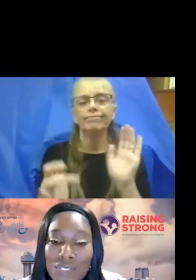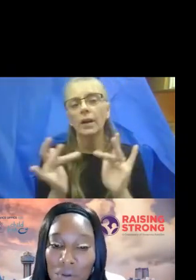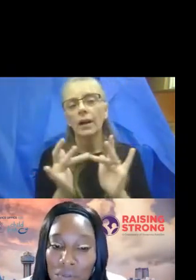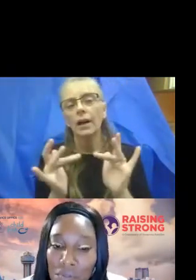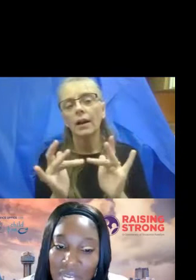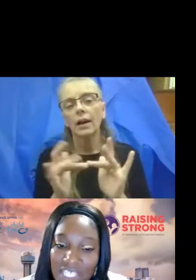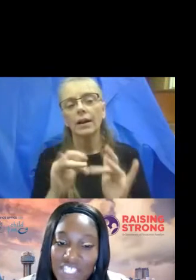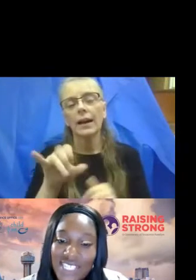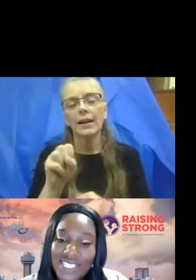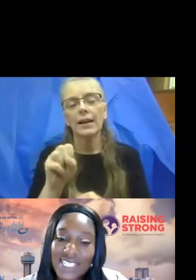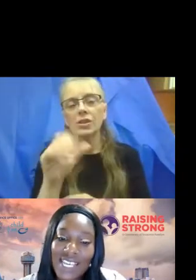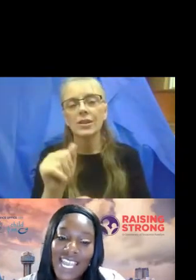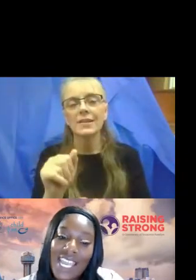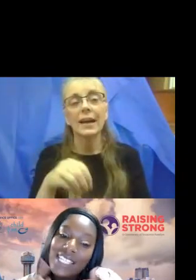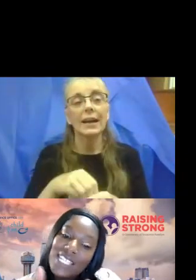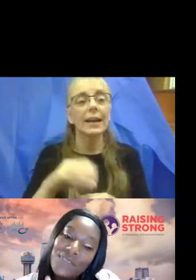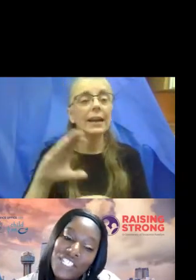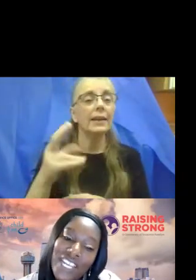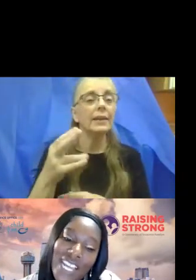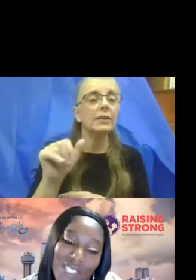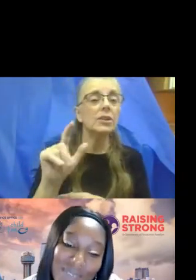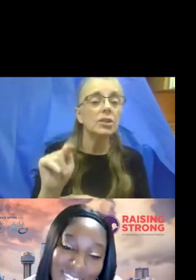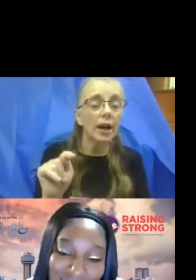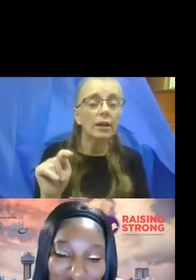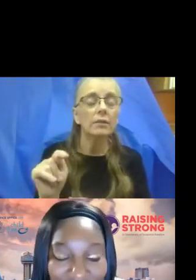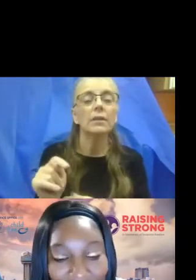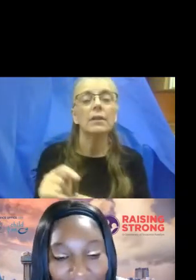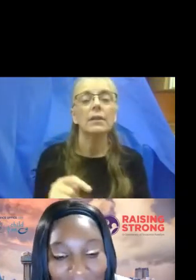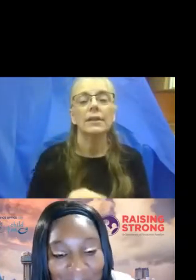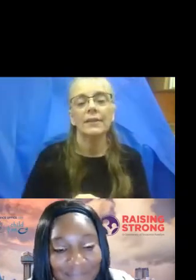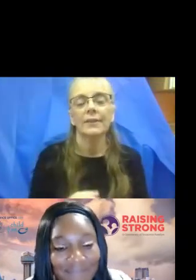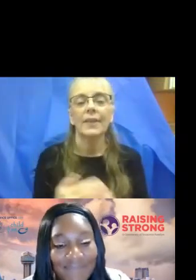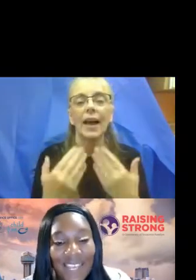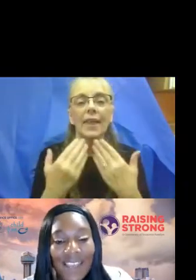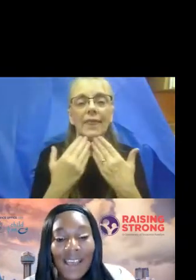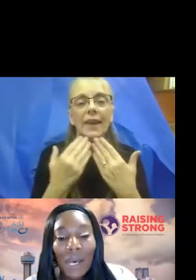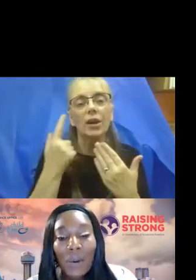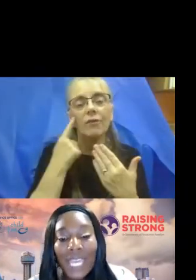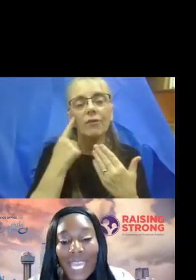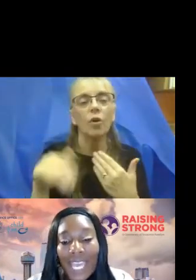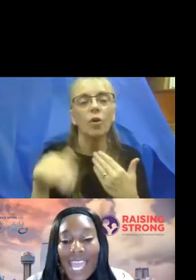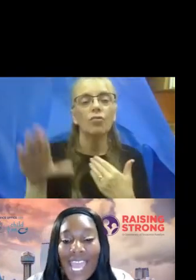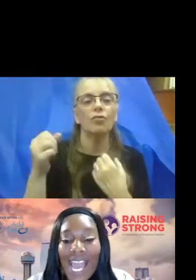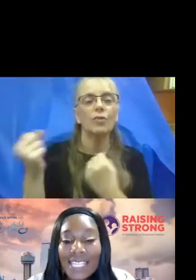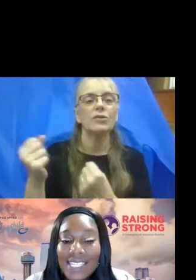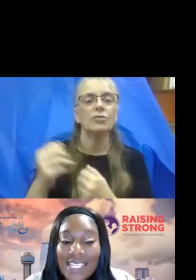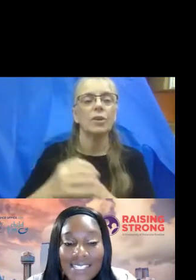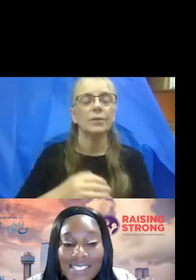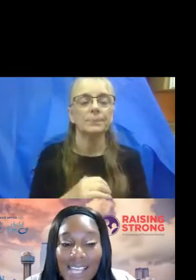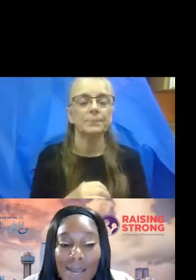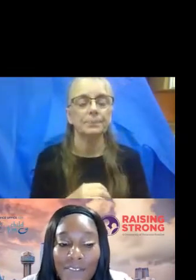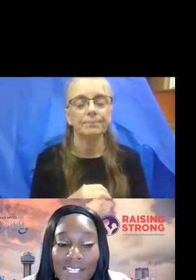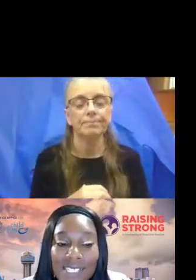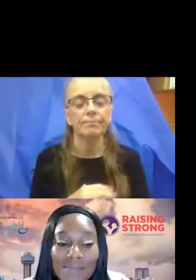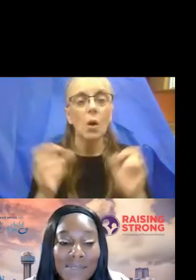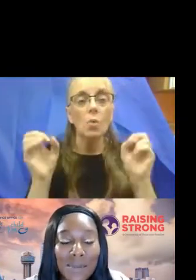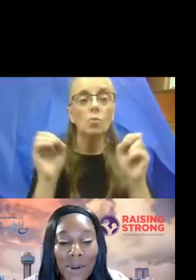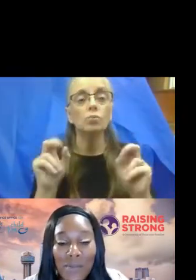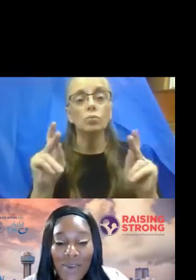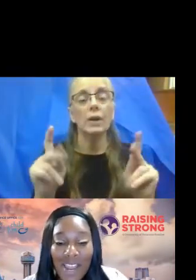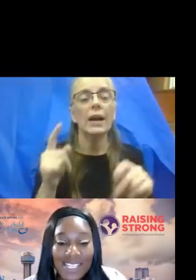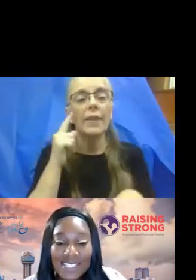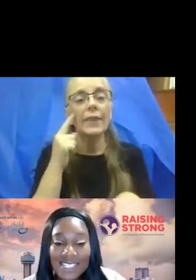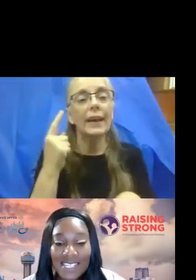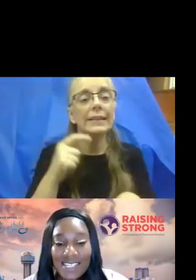Thank you so much, Jessica. And thanks for the shout out to Raising Strong. Okay, I think it's time for some